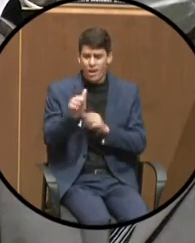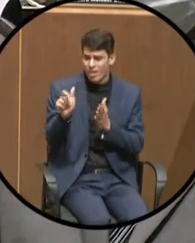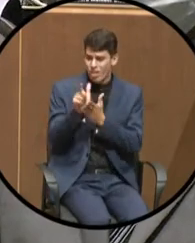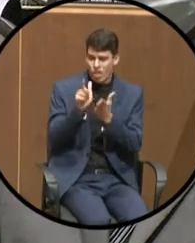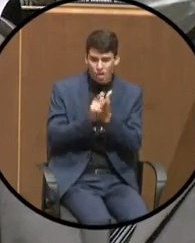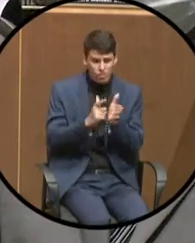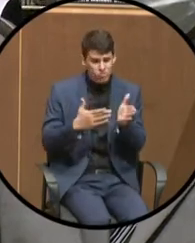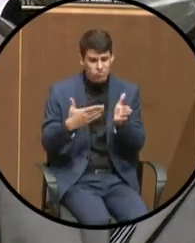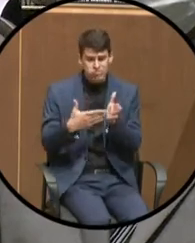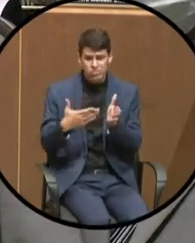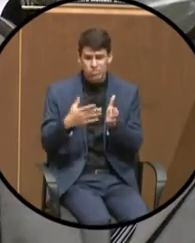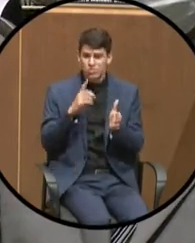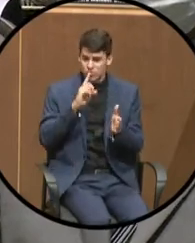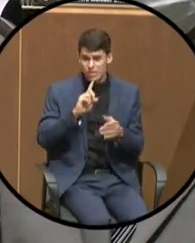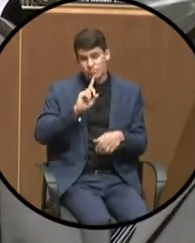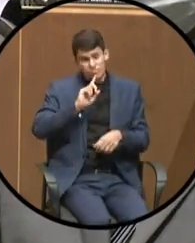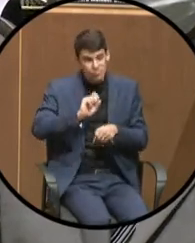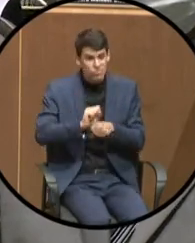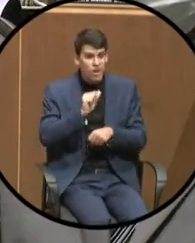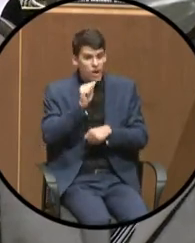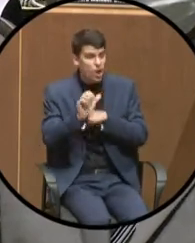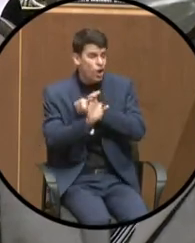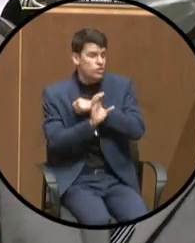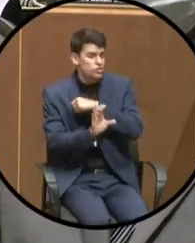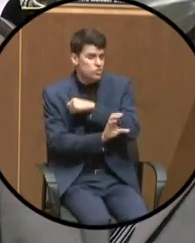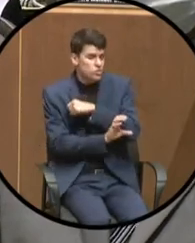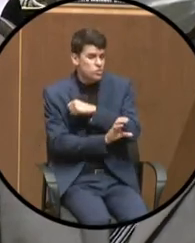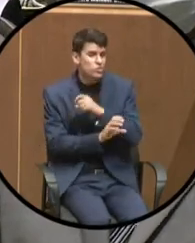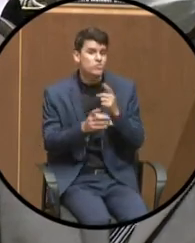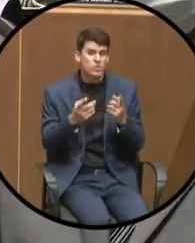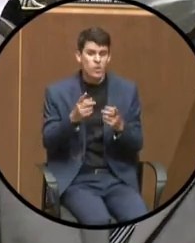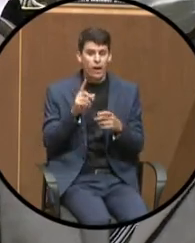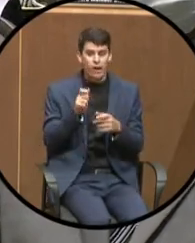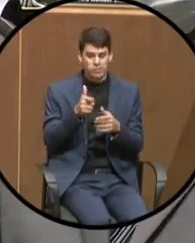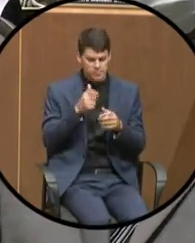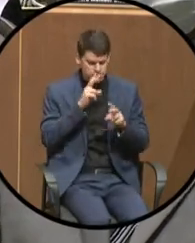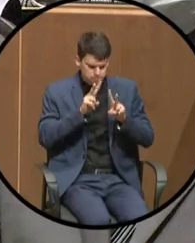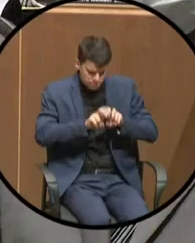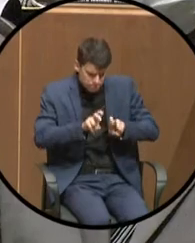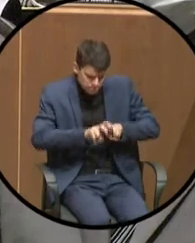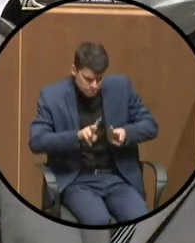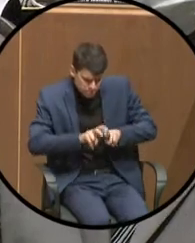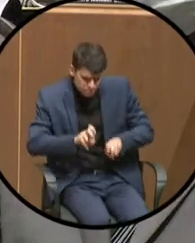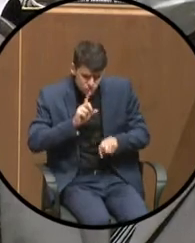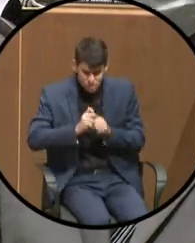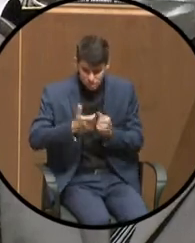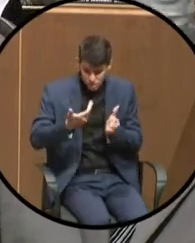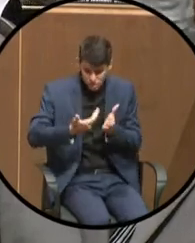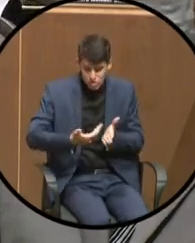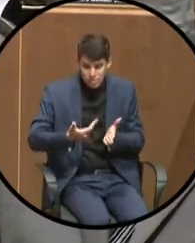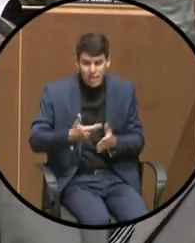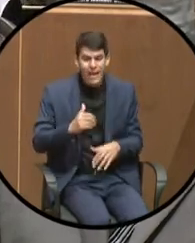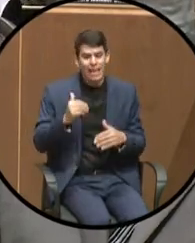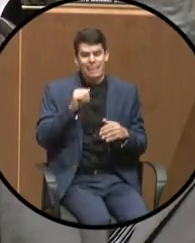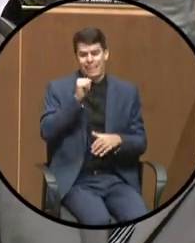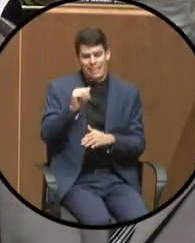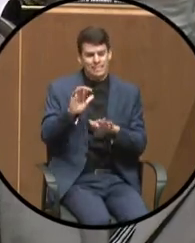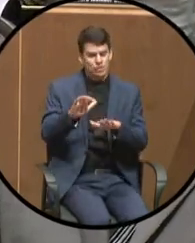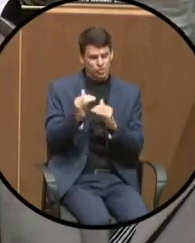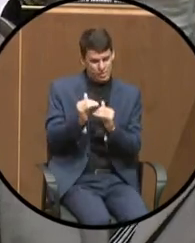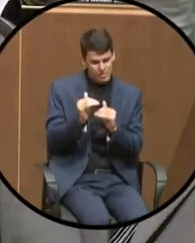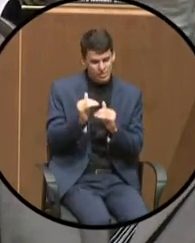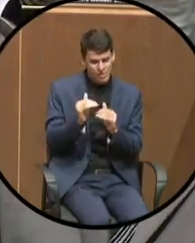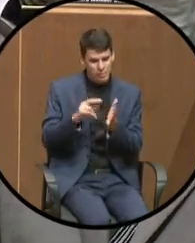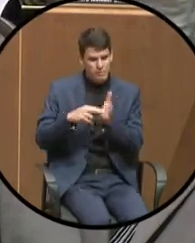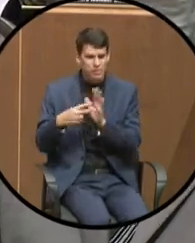implicates it is presumptively unconstitutional, such that it must be subject to strict scrutiny and justified as the least restrictive means to serve a